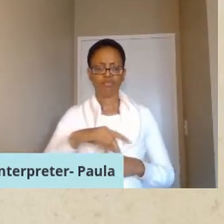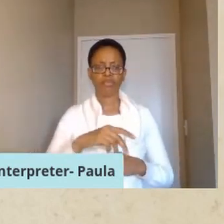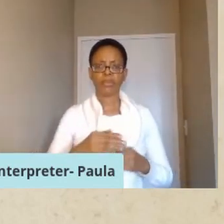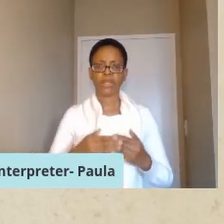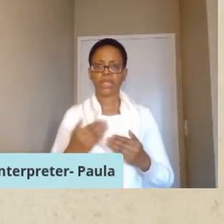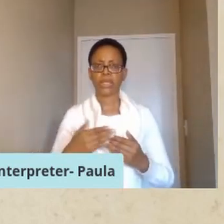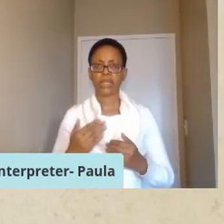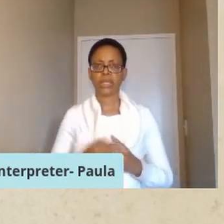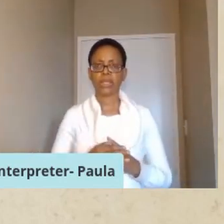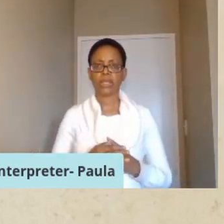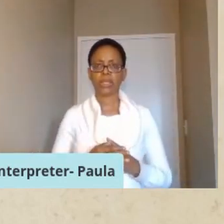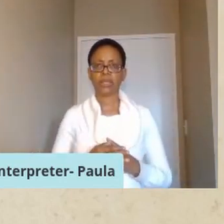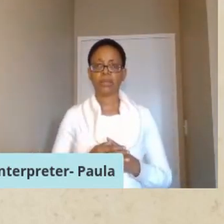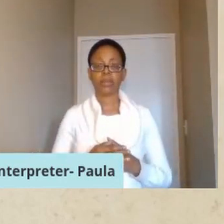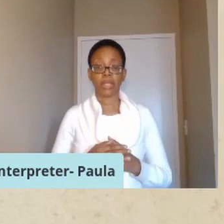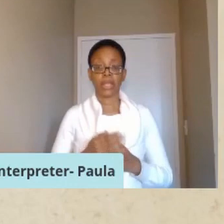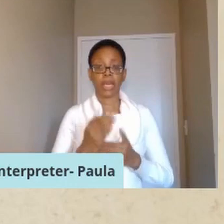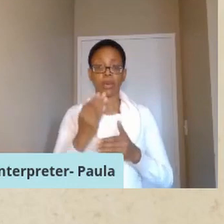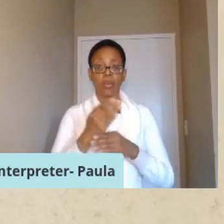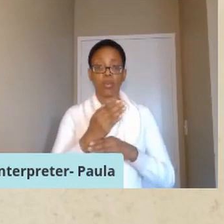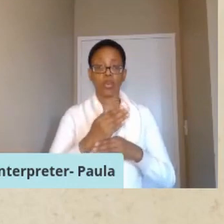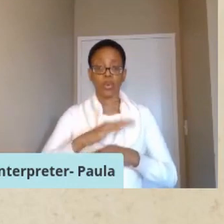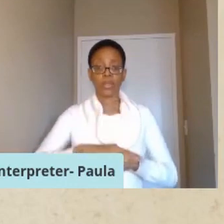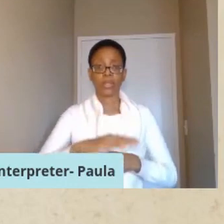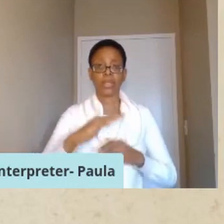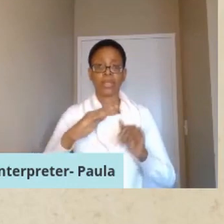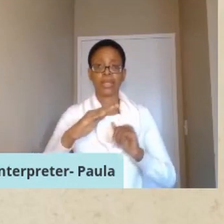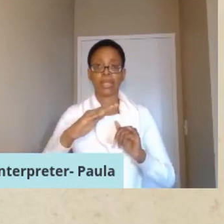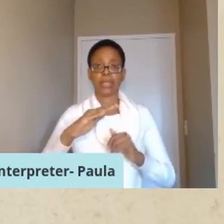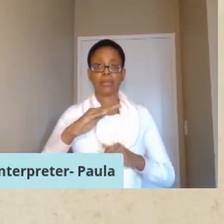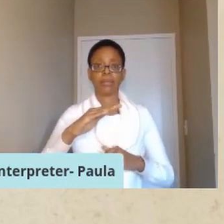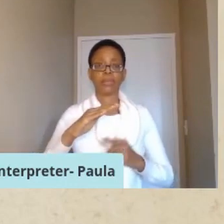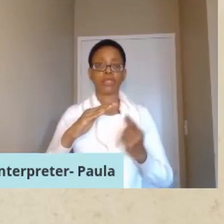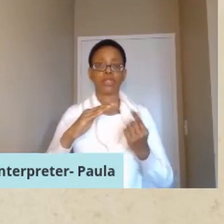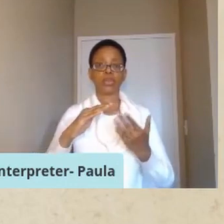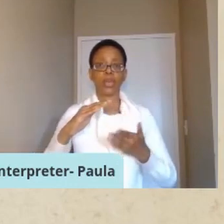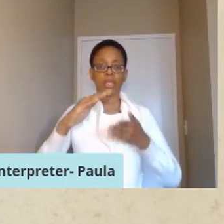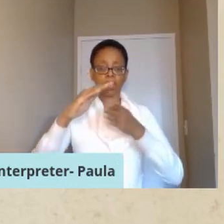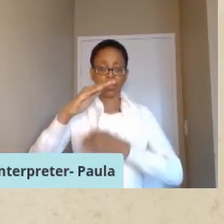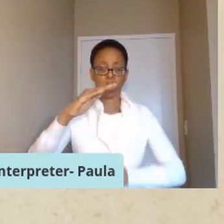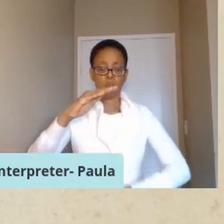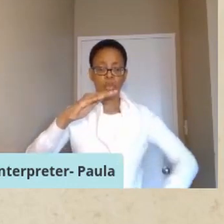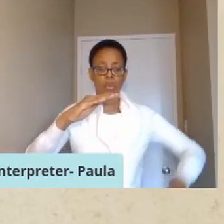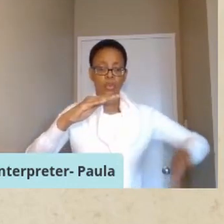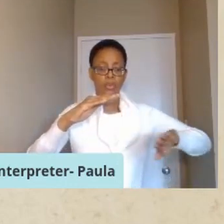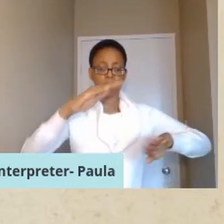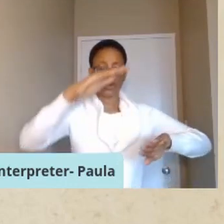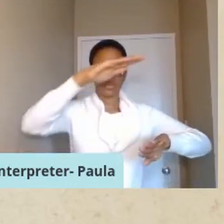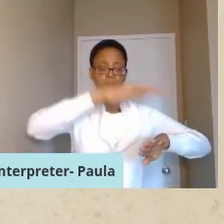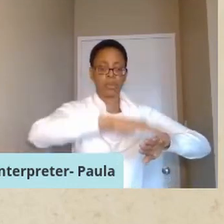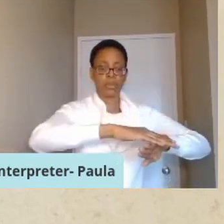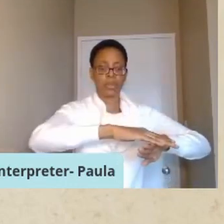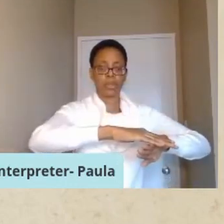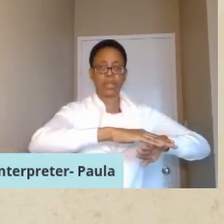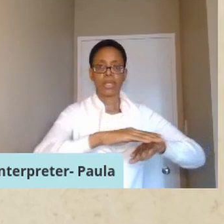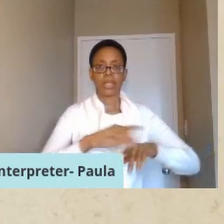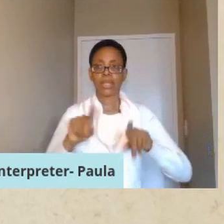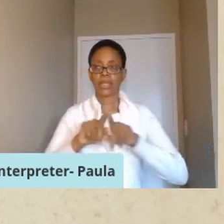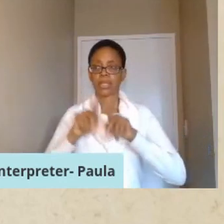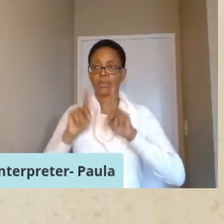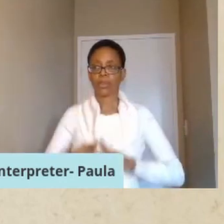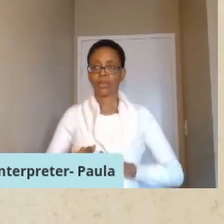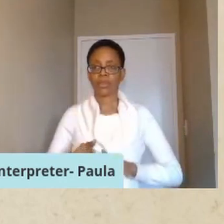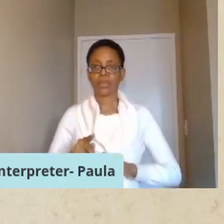But if the same plank of wood is placed across a gorge, and the same person will